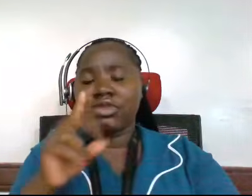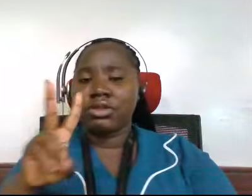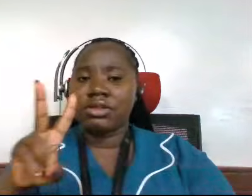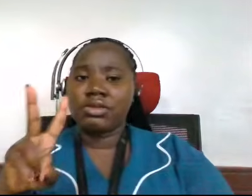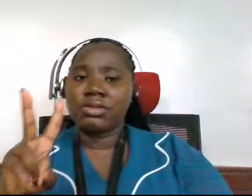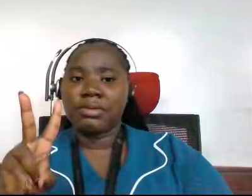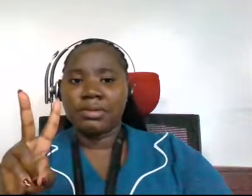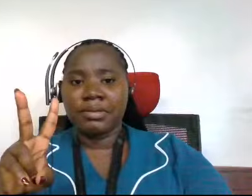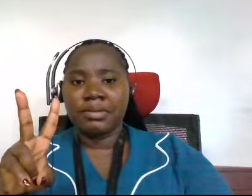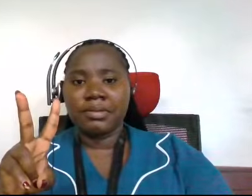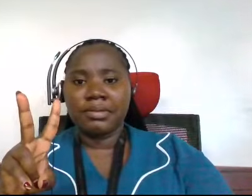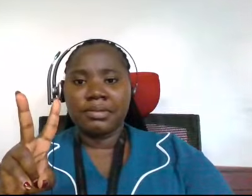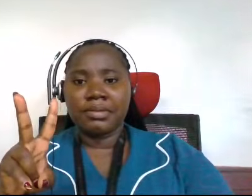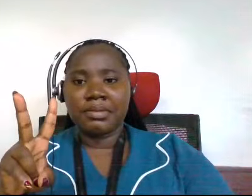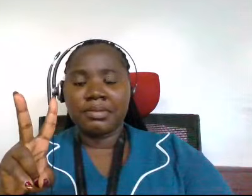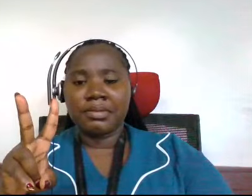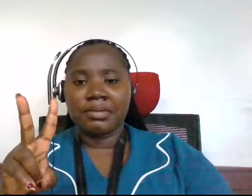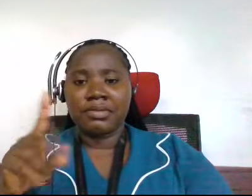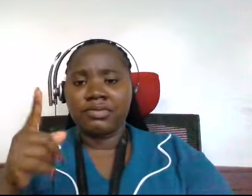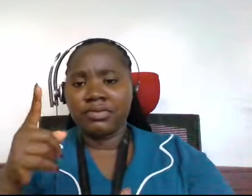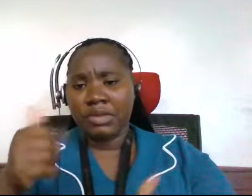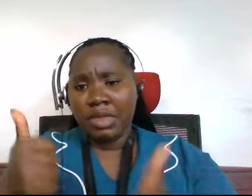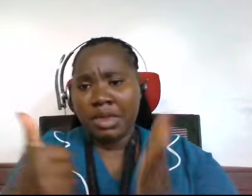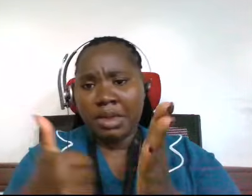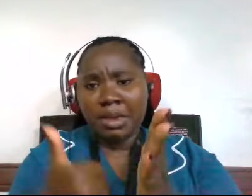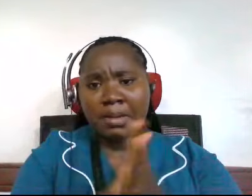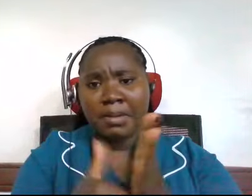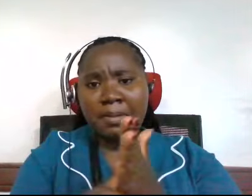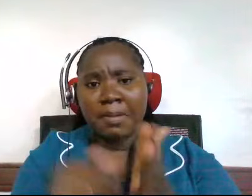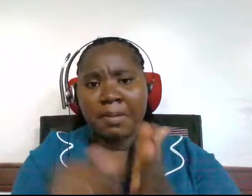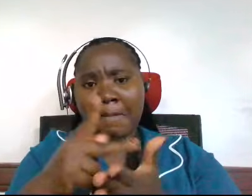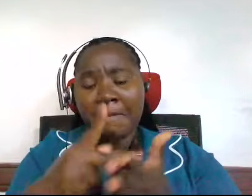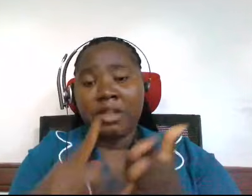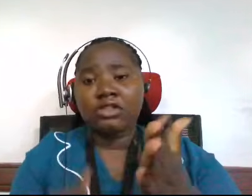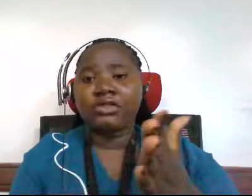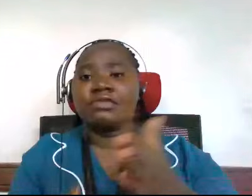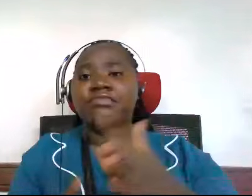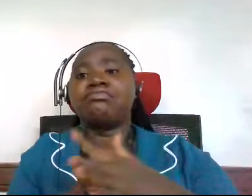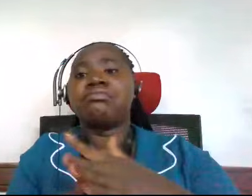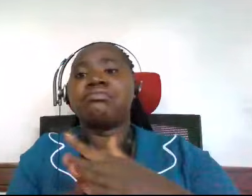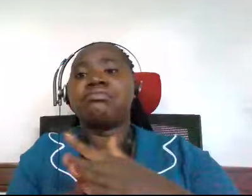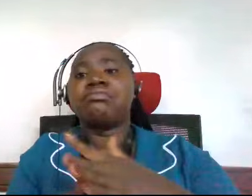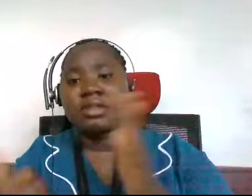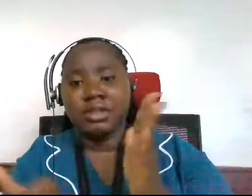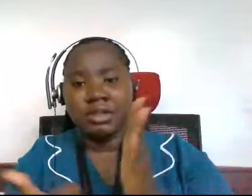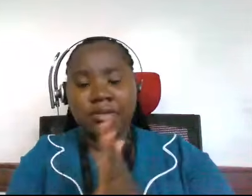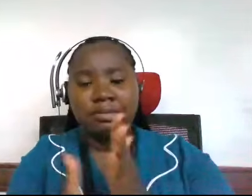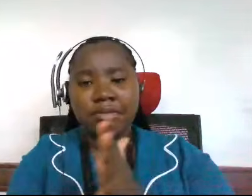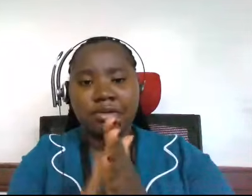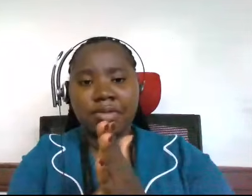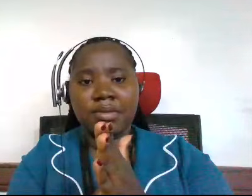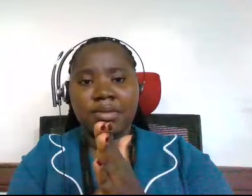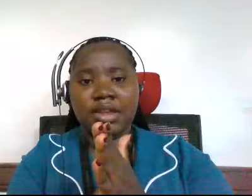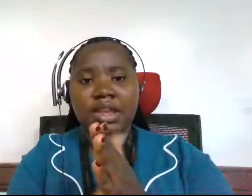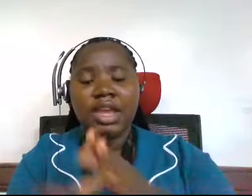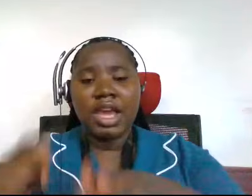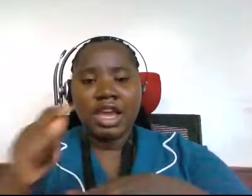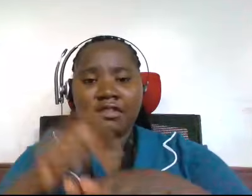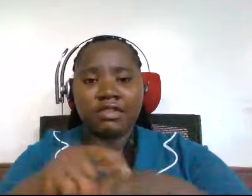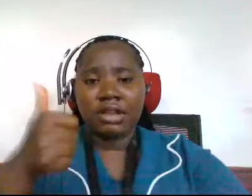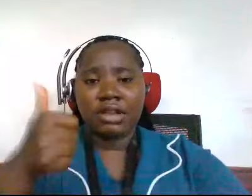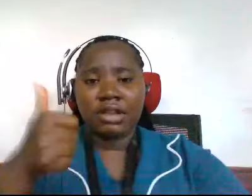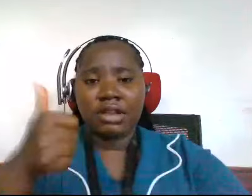so whatever the issue is a part of emerging issue, and it normally affects any person